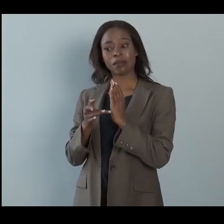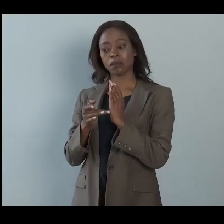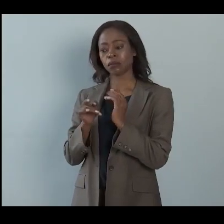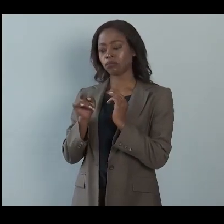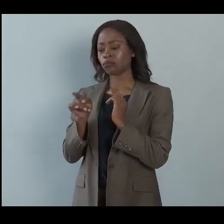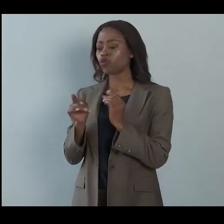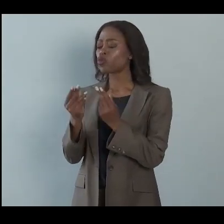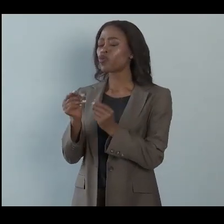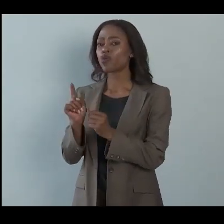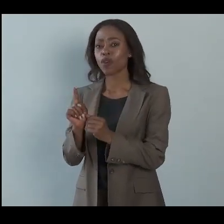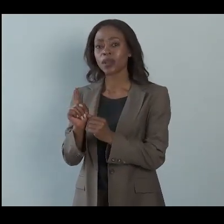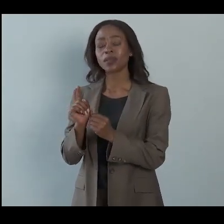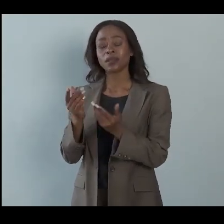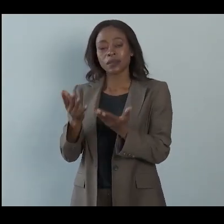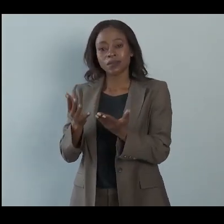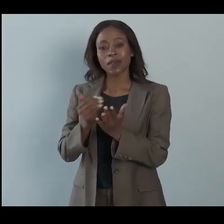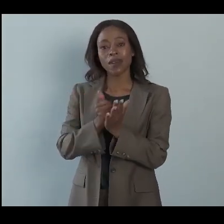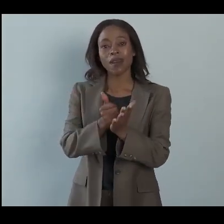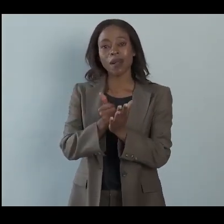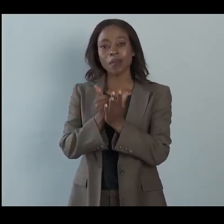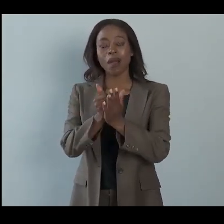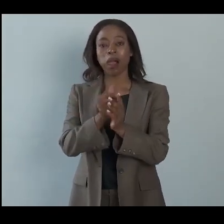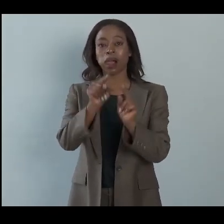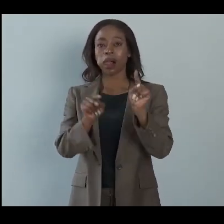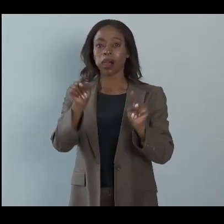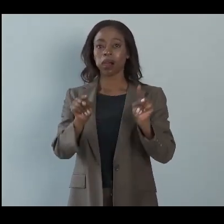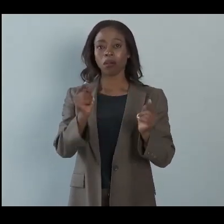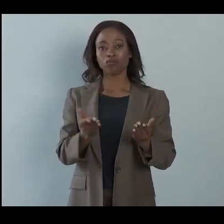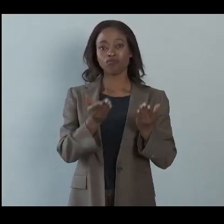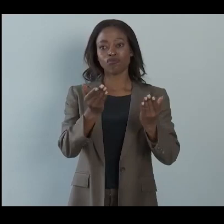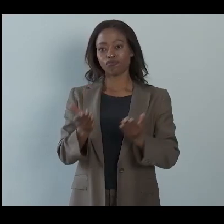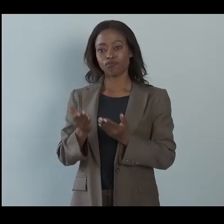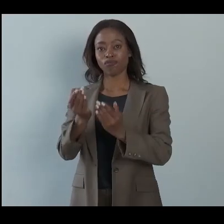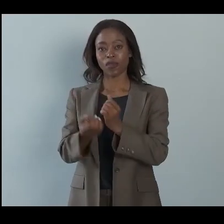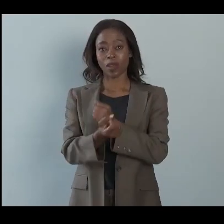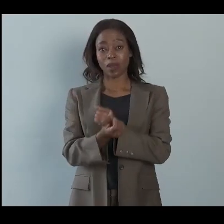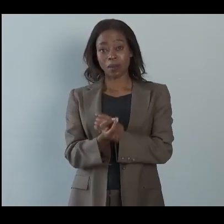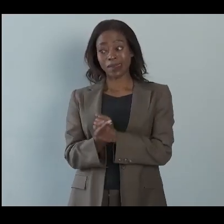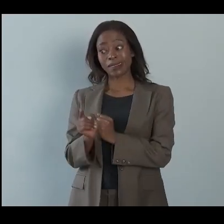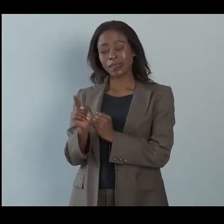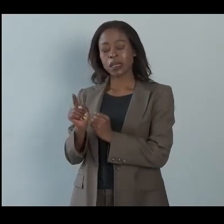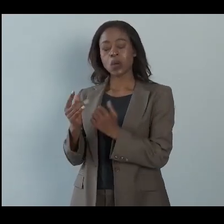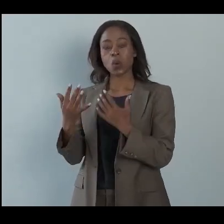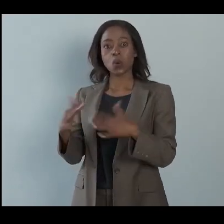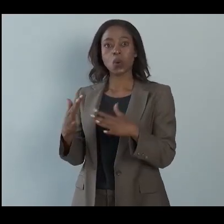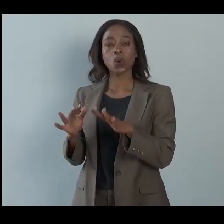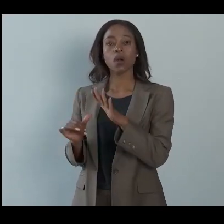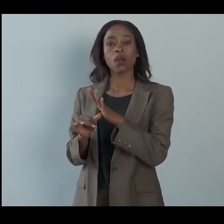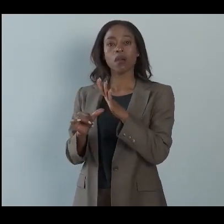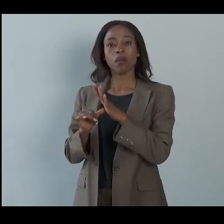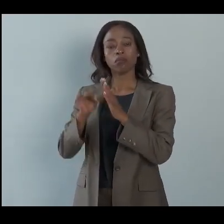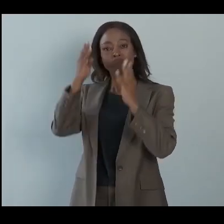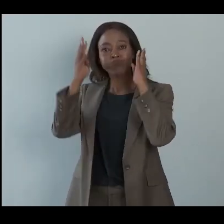infrastructure over which a whole range of financial services and transactions take place. It is a backbone enabling innovation and